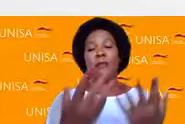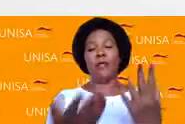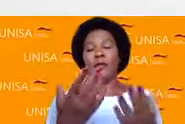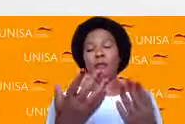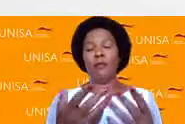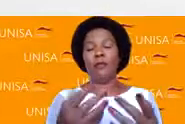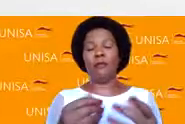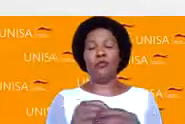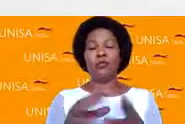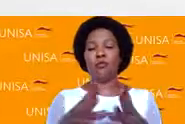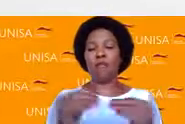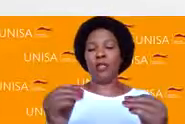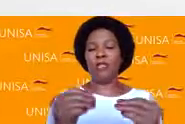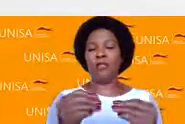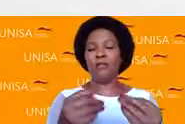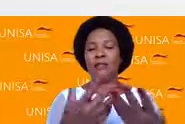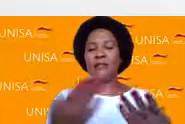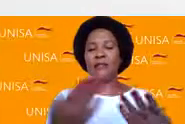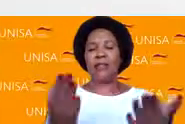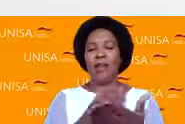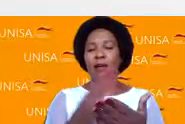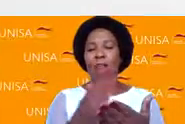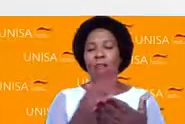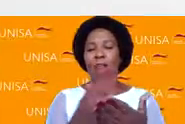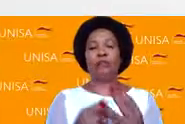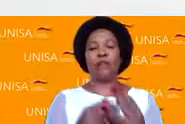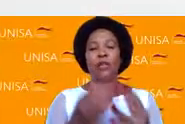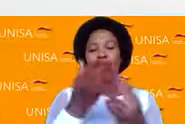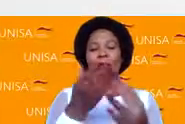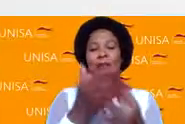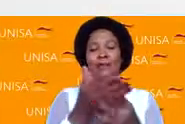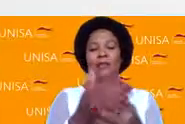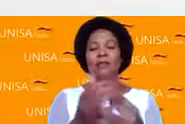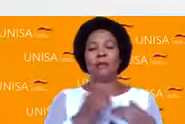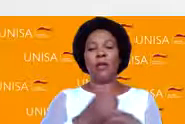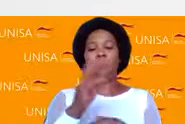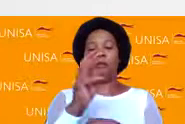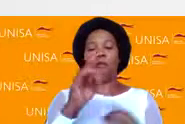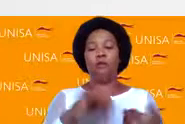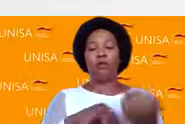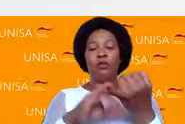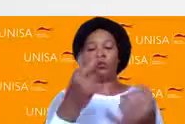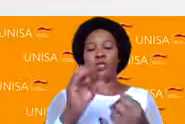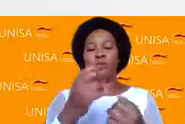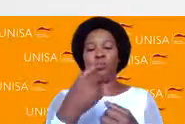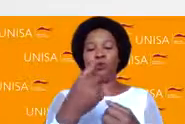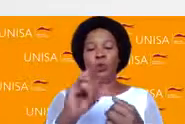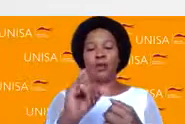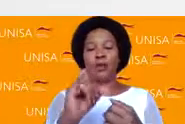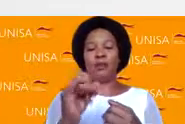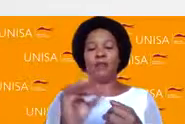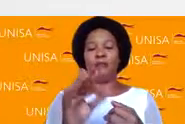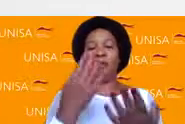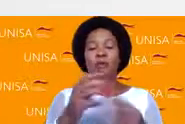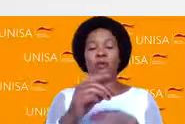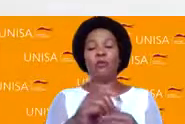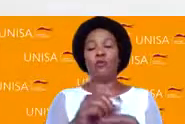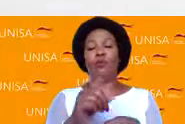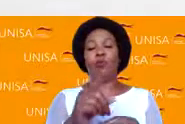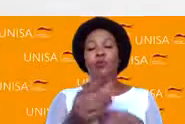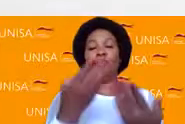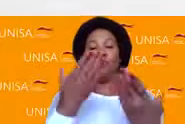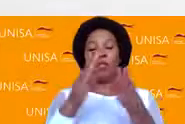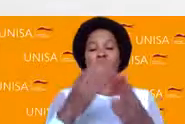that you have to do, you might still have to access myModules 2021. But for all registrations from now going